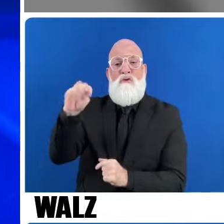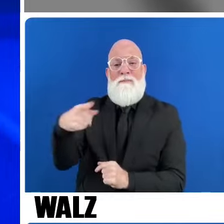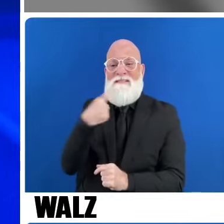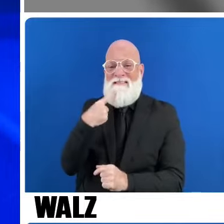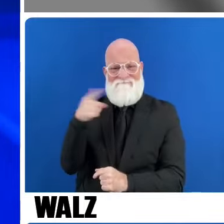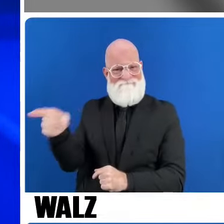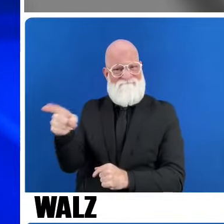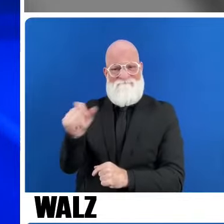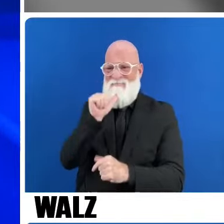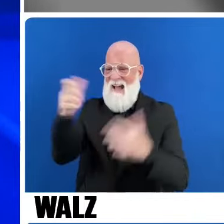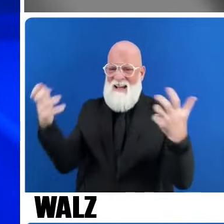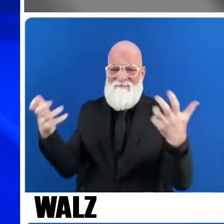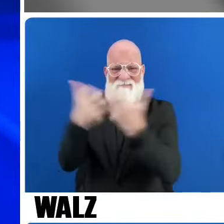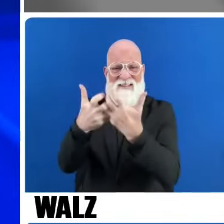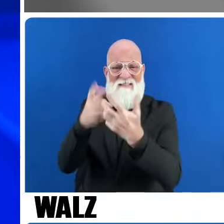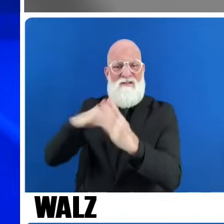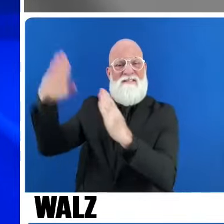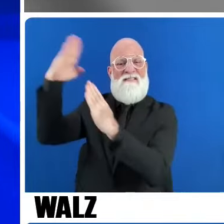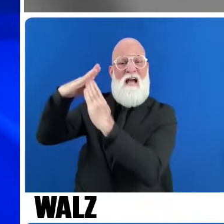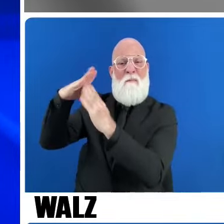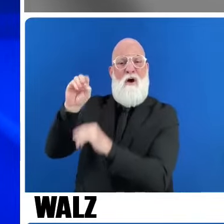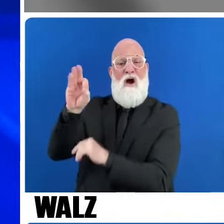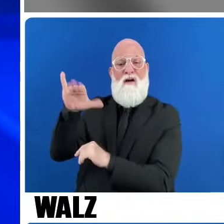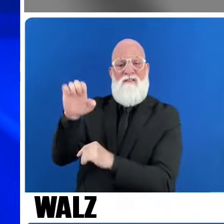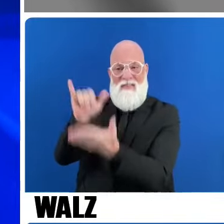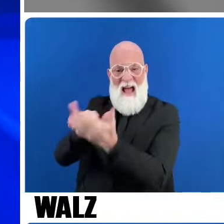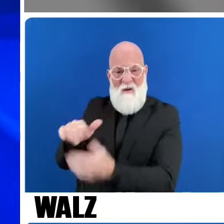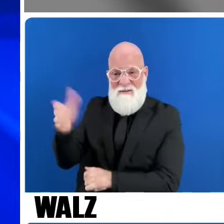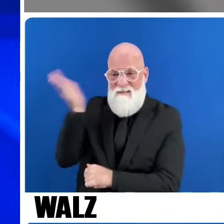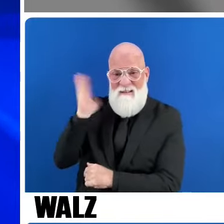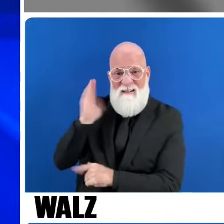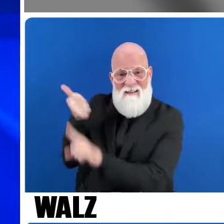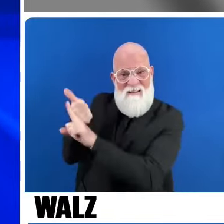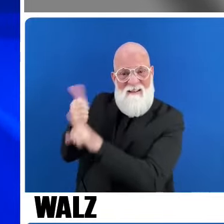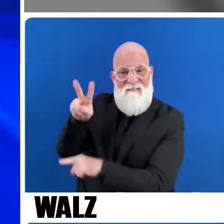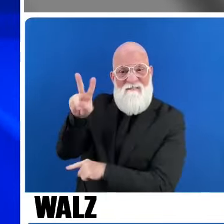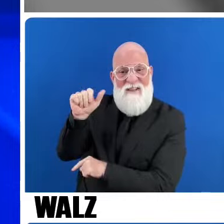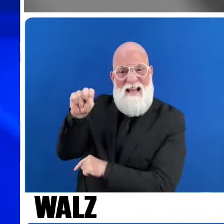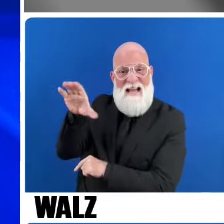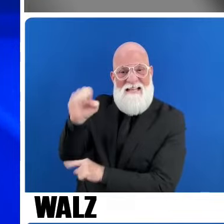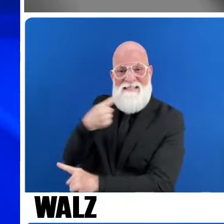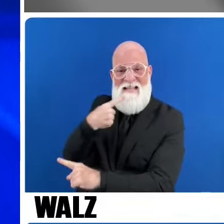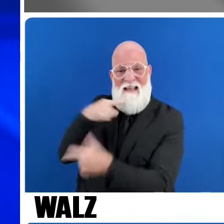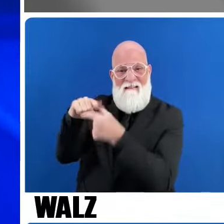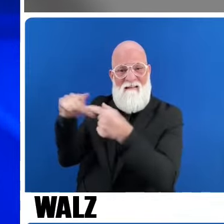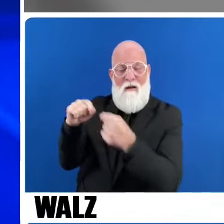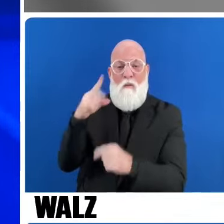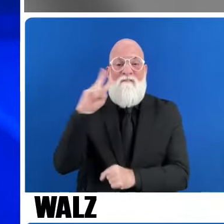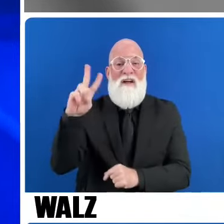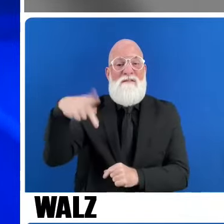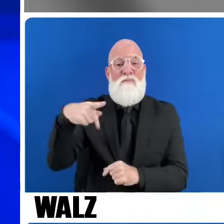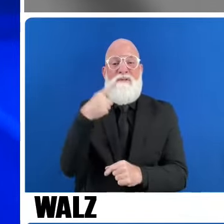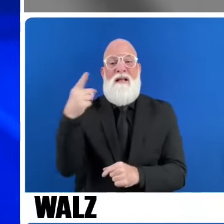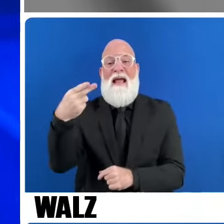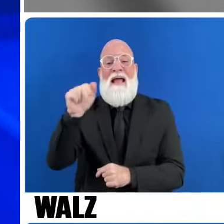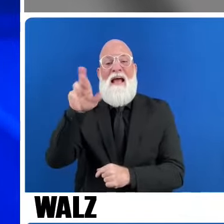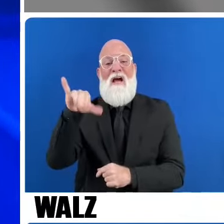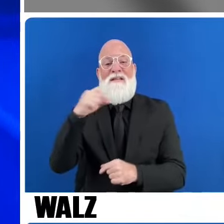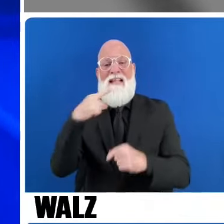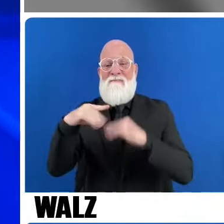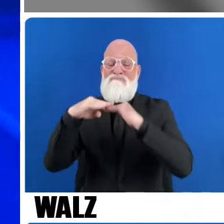Vance. What we've seen out of Vice President Harris is we've seen steady leadership. We've seen a calmness that is able